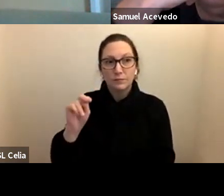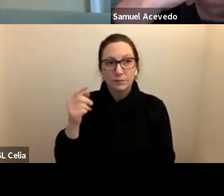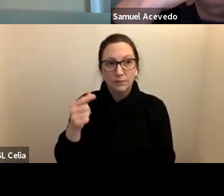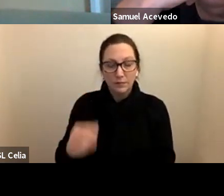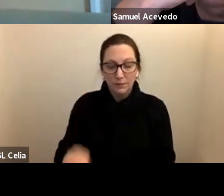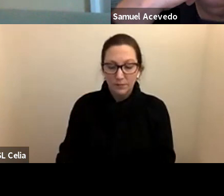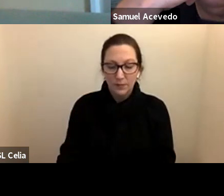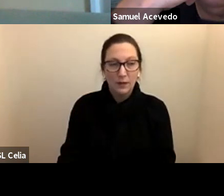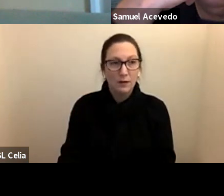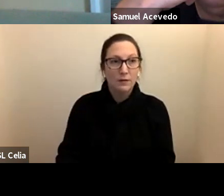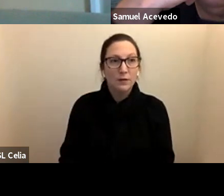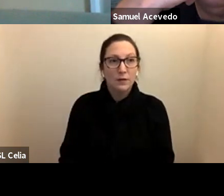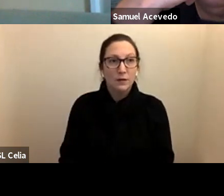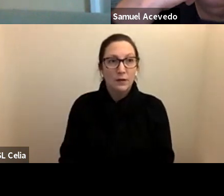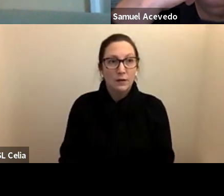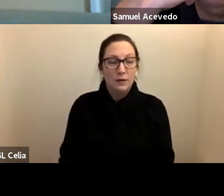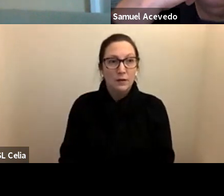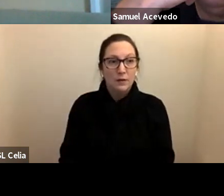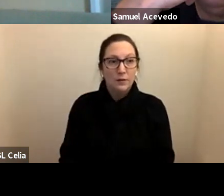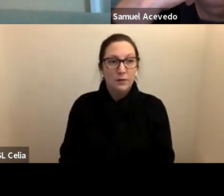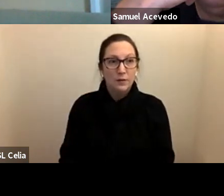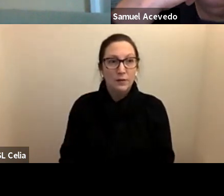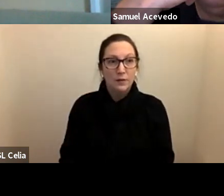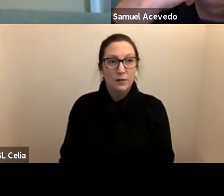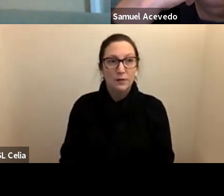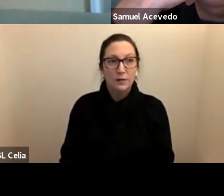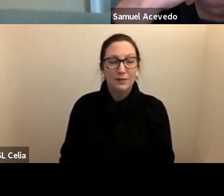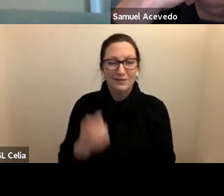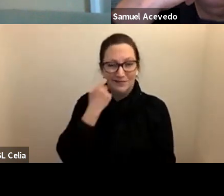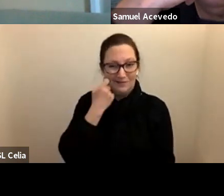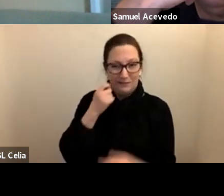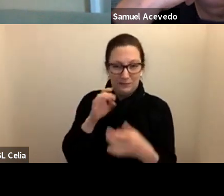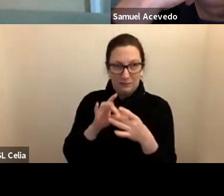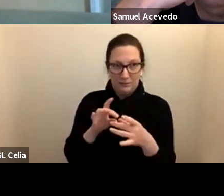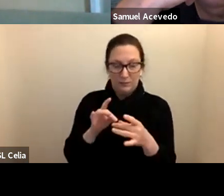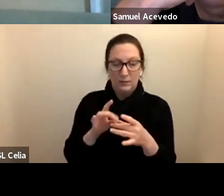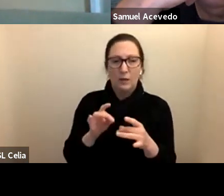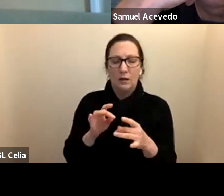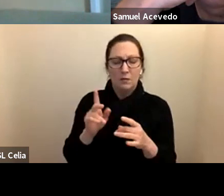A separate question about what Ms. Garrett just said. How do